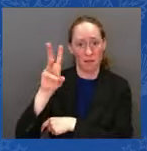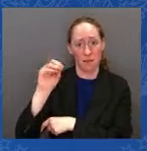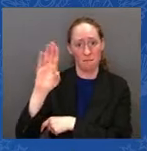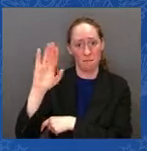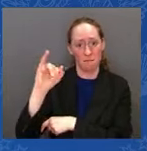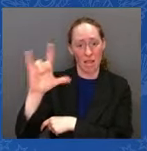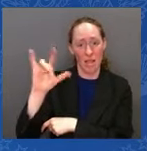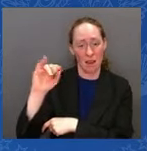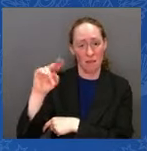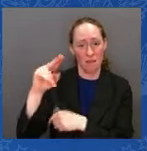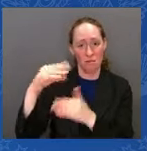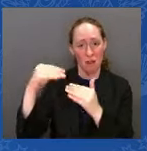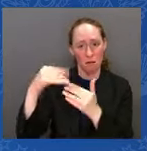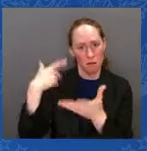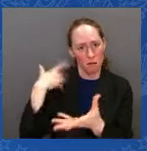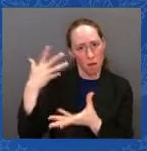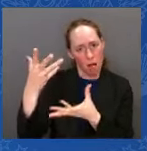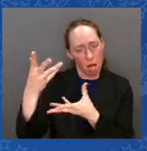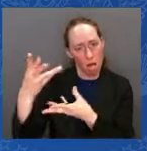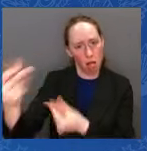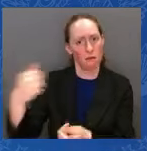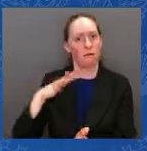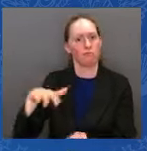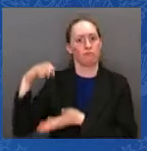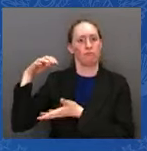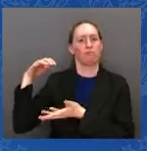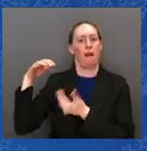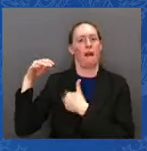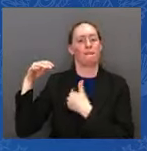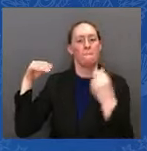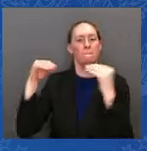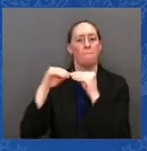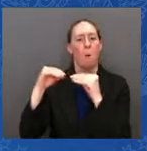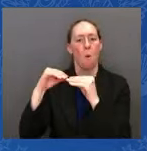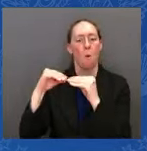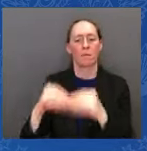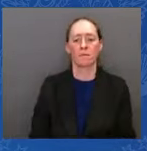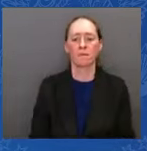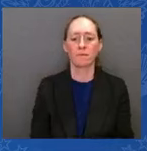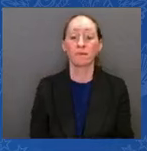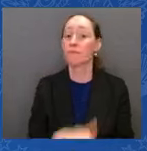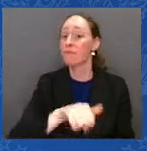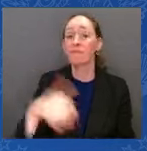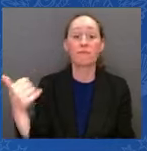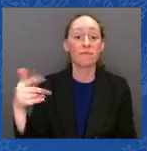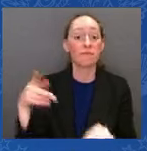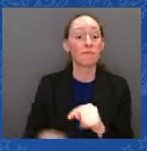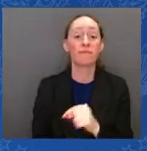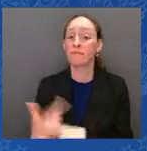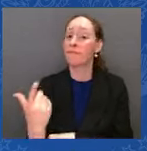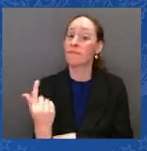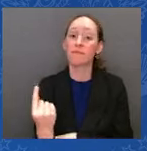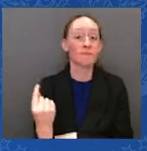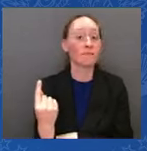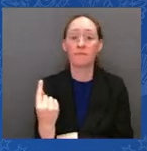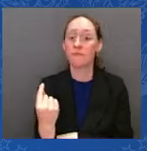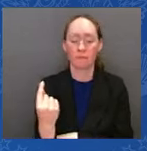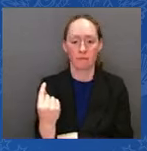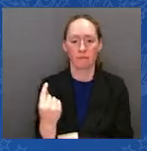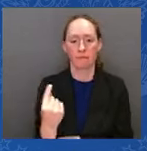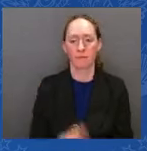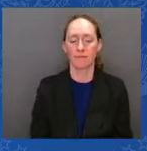And by the way, the other cuts that are coming up, because of what we did in with regard